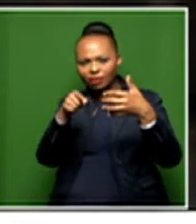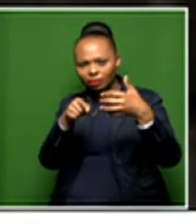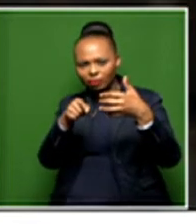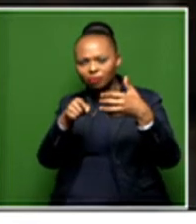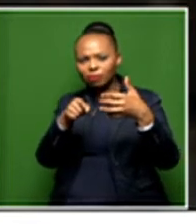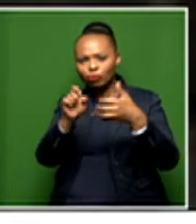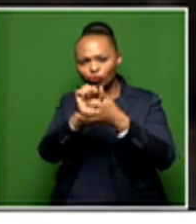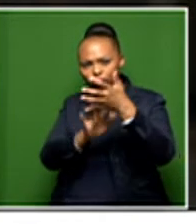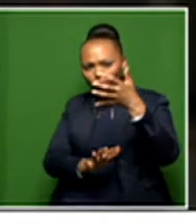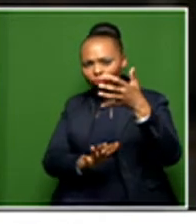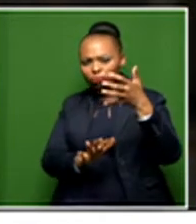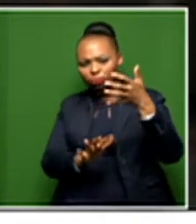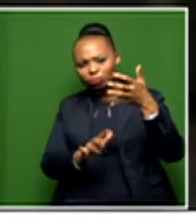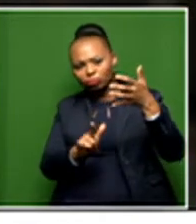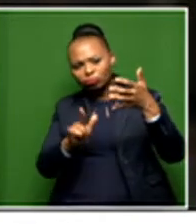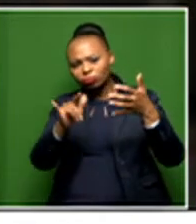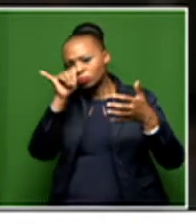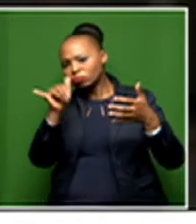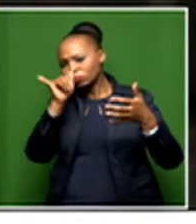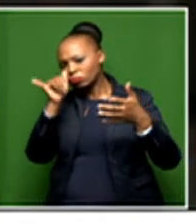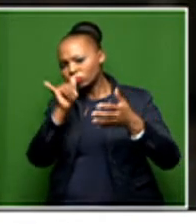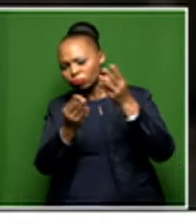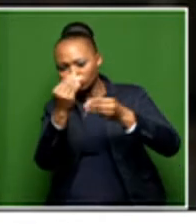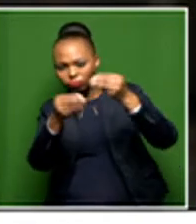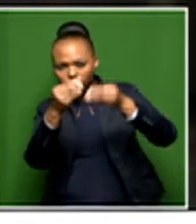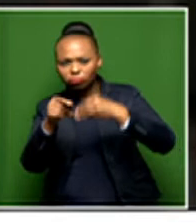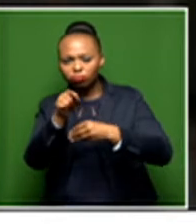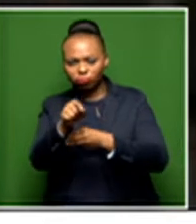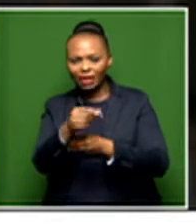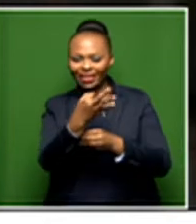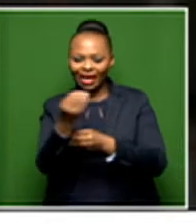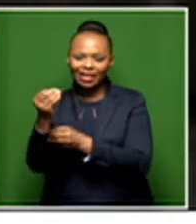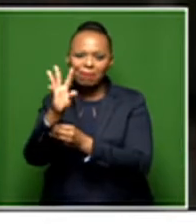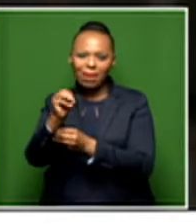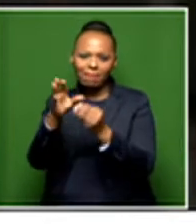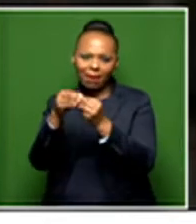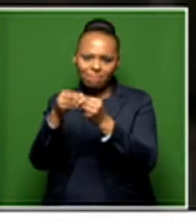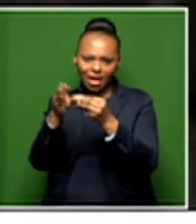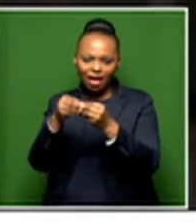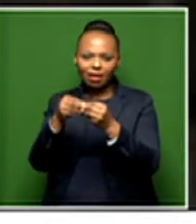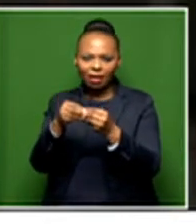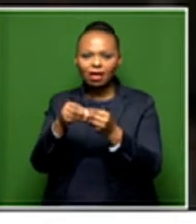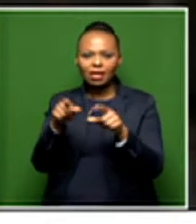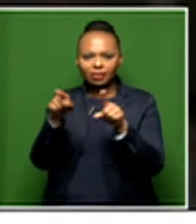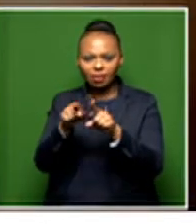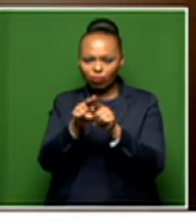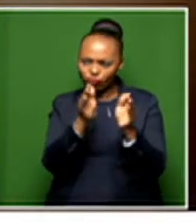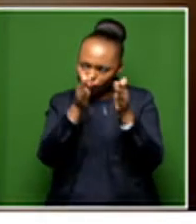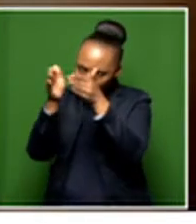incident, which resulted in the arrest of over 300 mafia members, I have to say. Then we move into the 20th century,